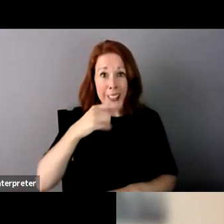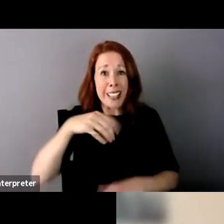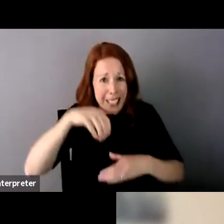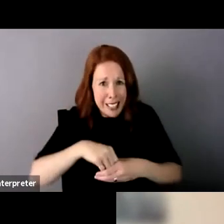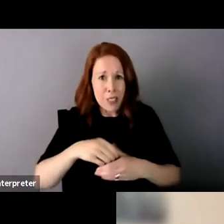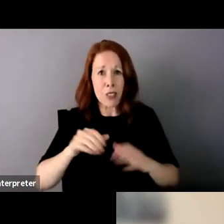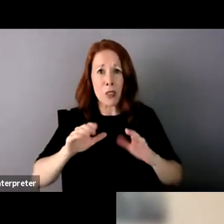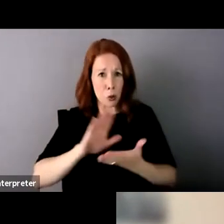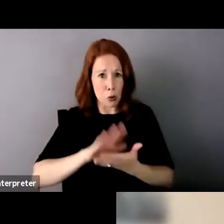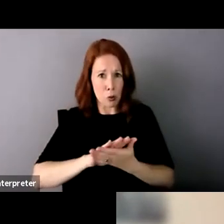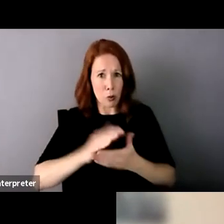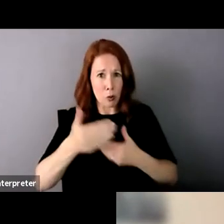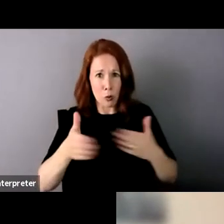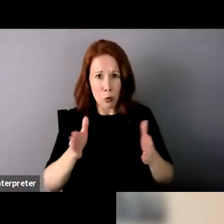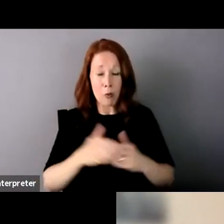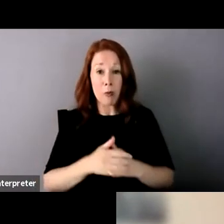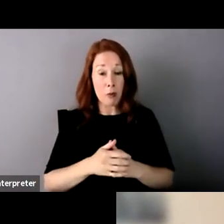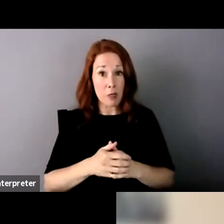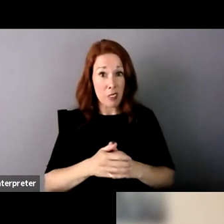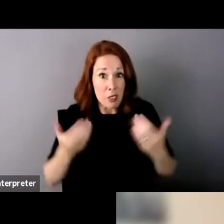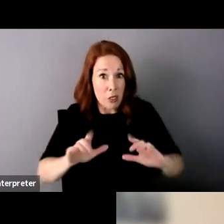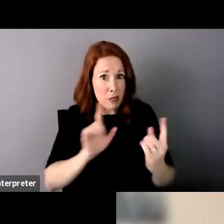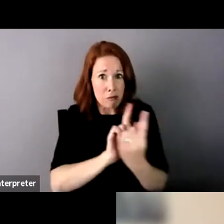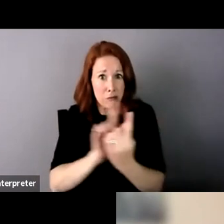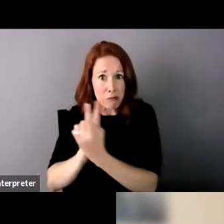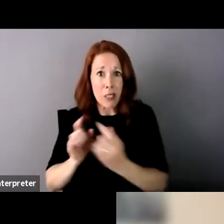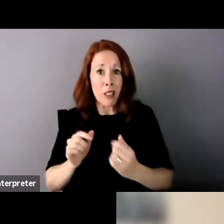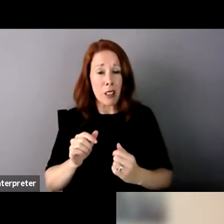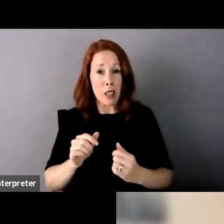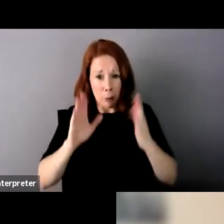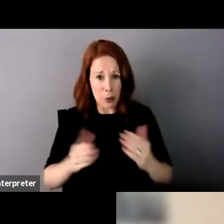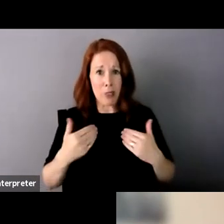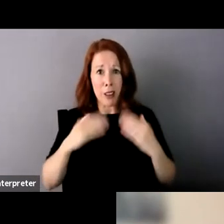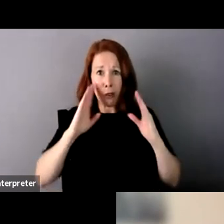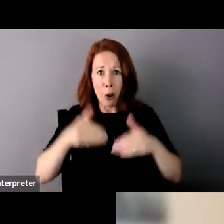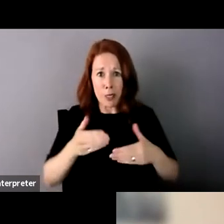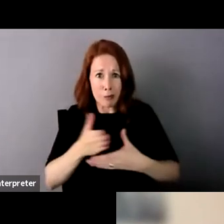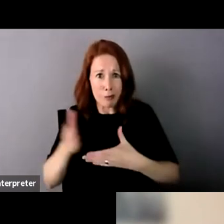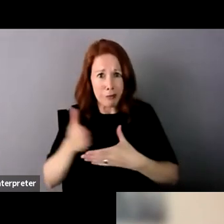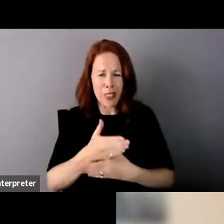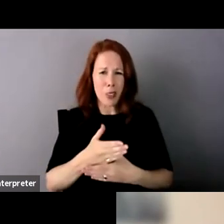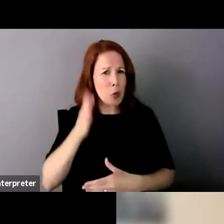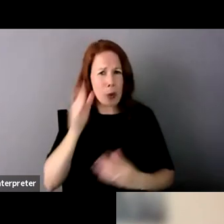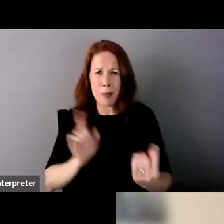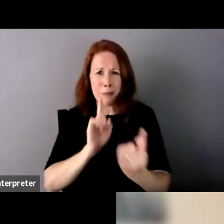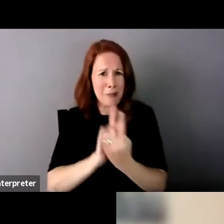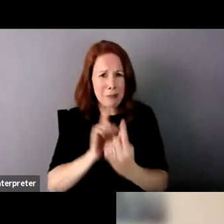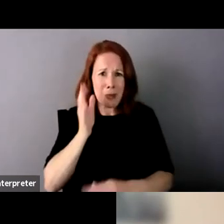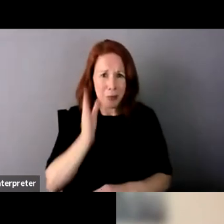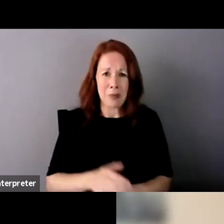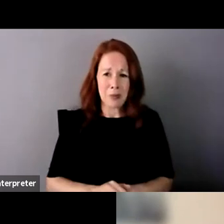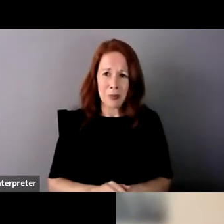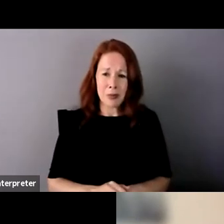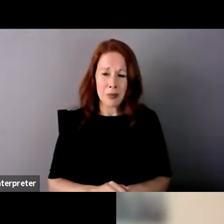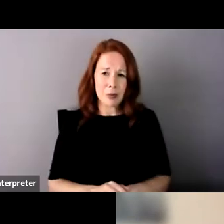classroom. So the chances that you are going to meet somebody on the spectrum is huge. And the other thing is too, is